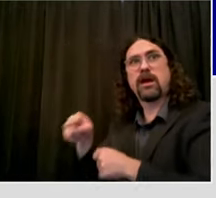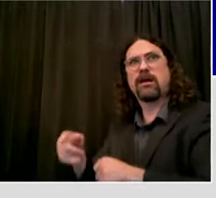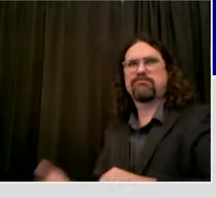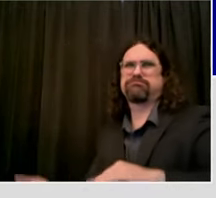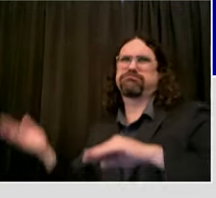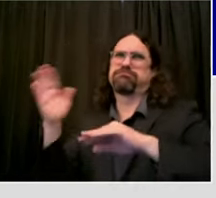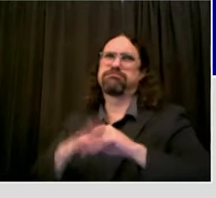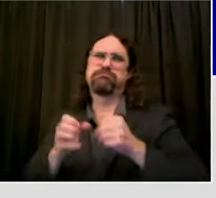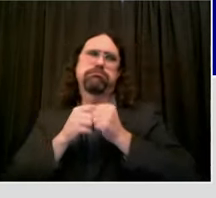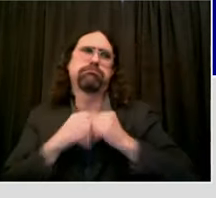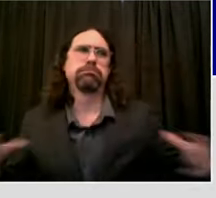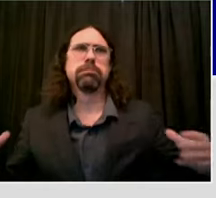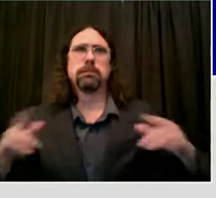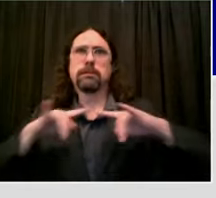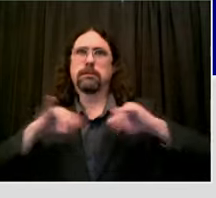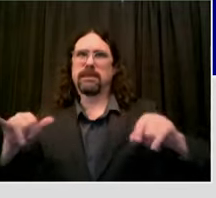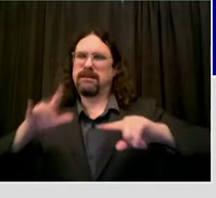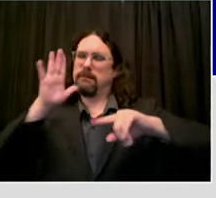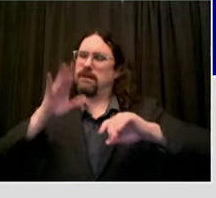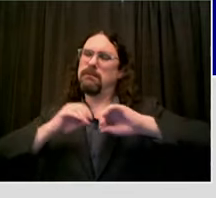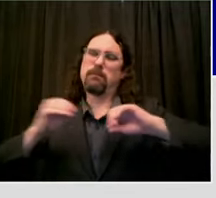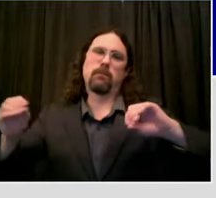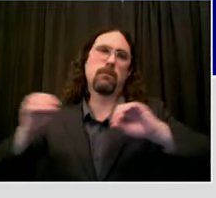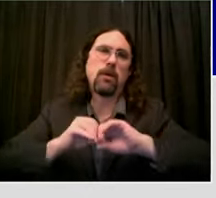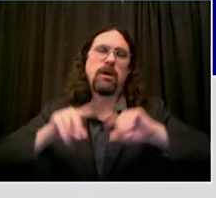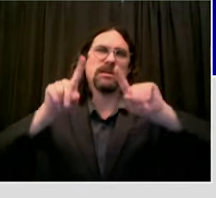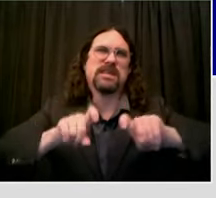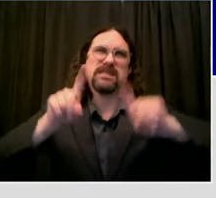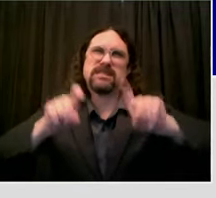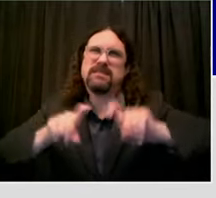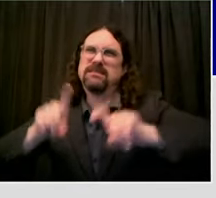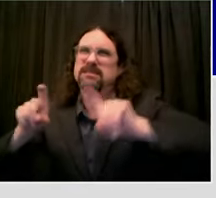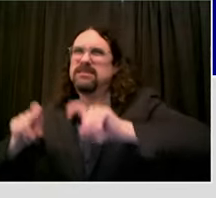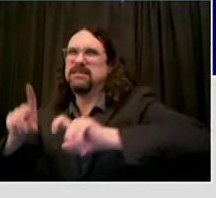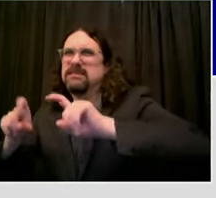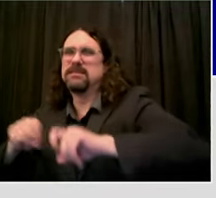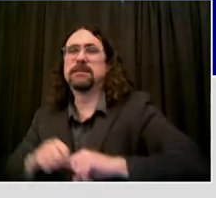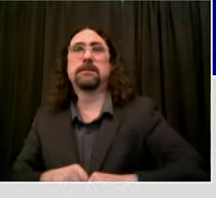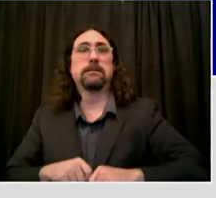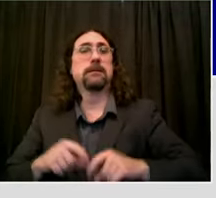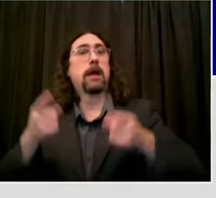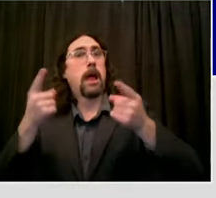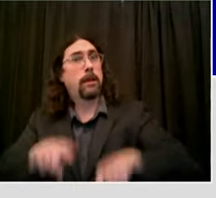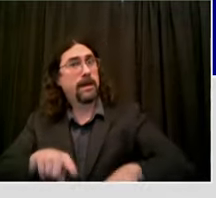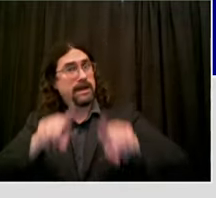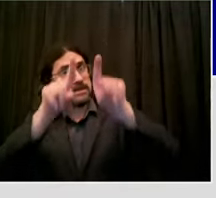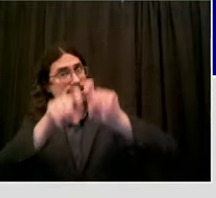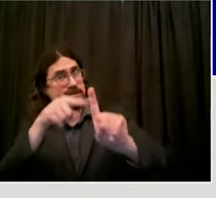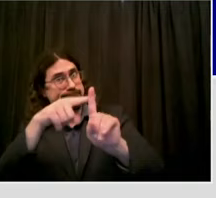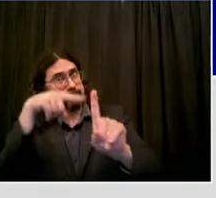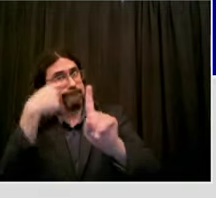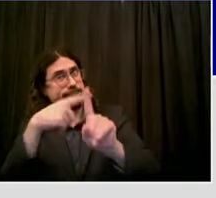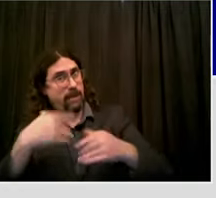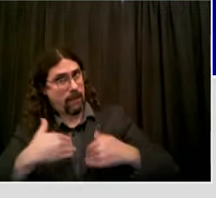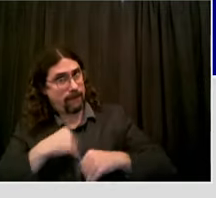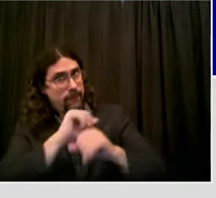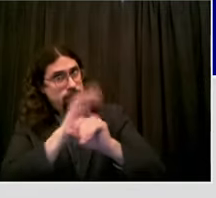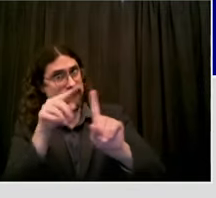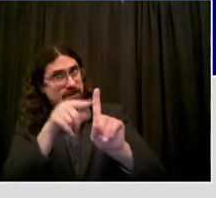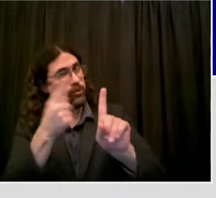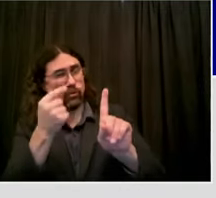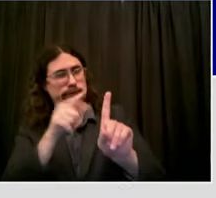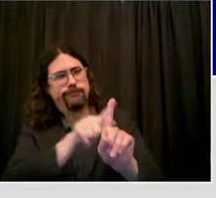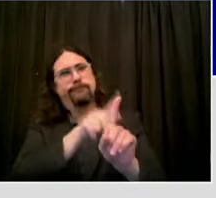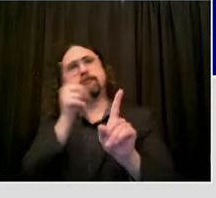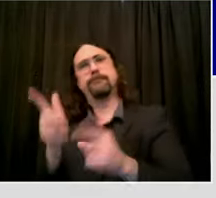the help they need. If they need to be in a safely separated place, they need to be in a hotel, or if they need